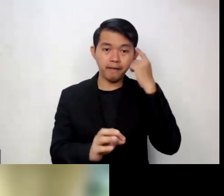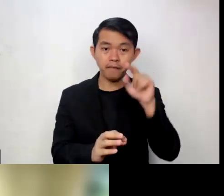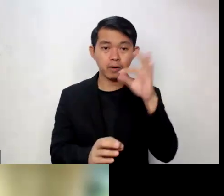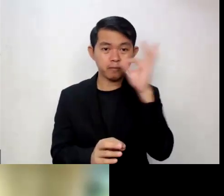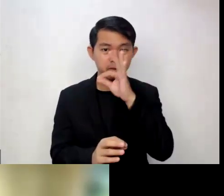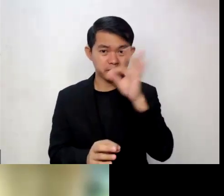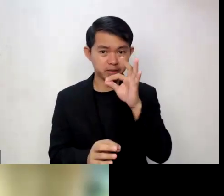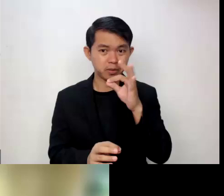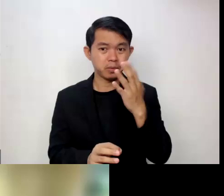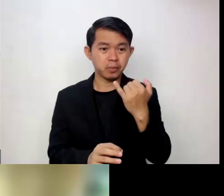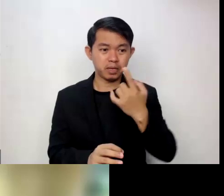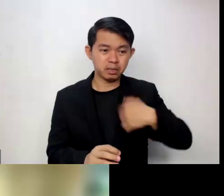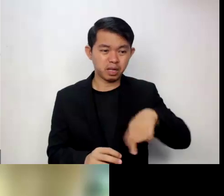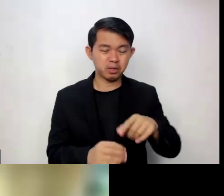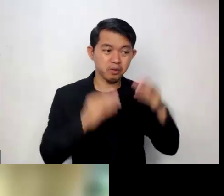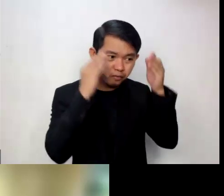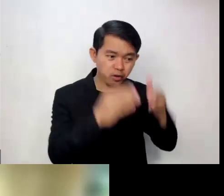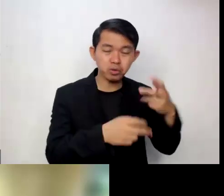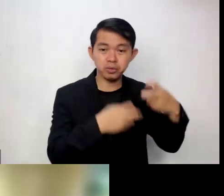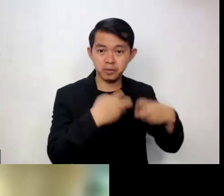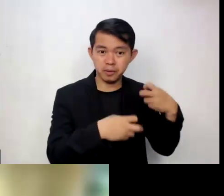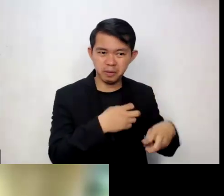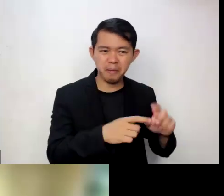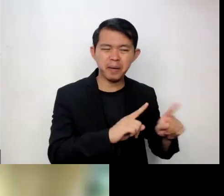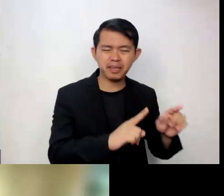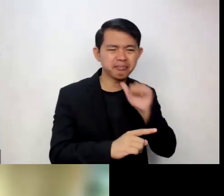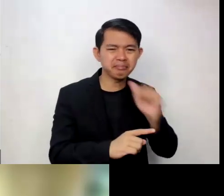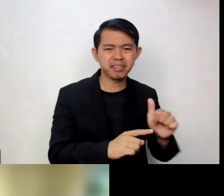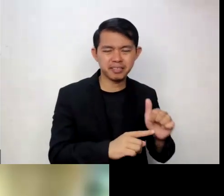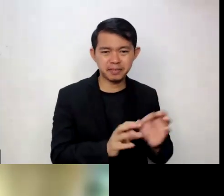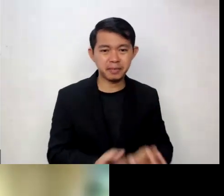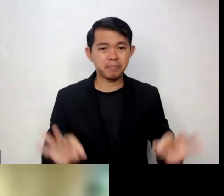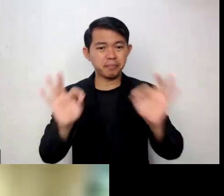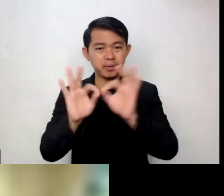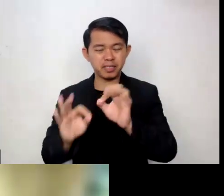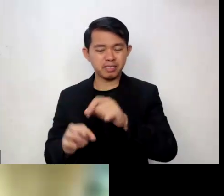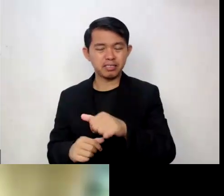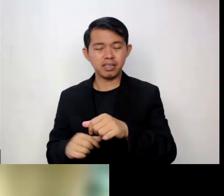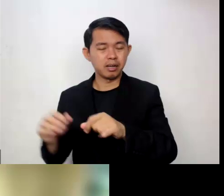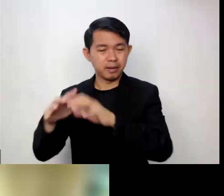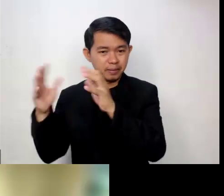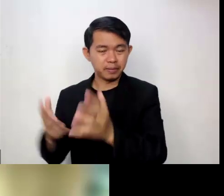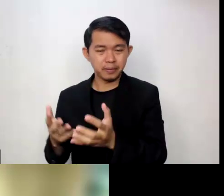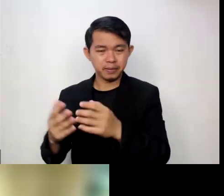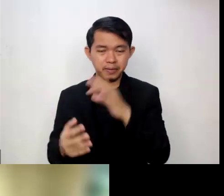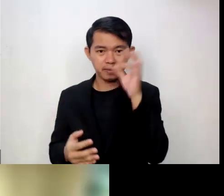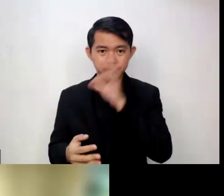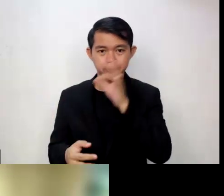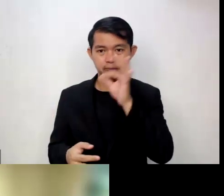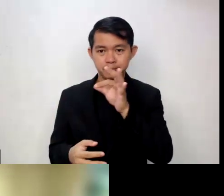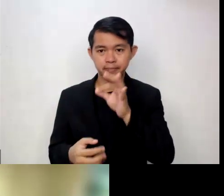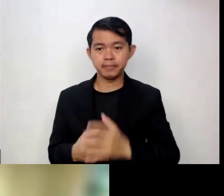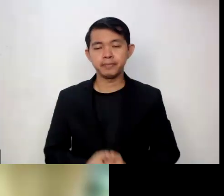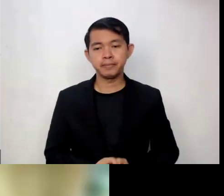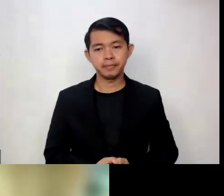into problems that may not be important to us. But at the same time, kung yung mga problems